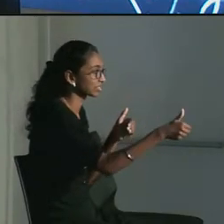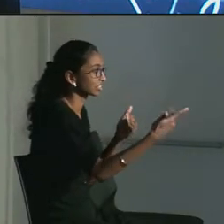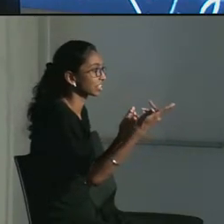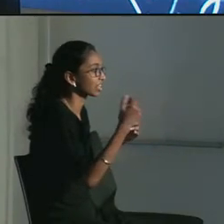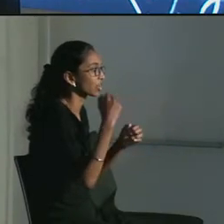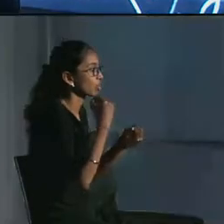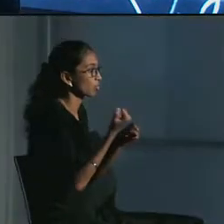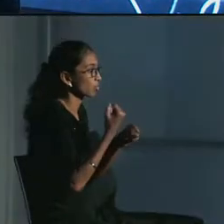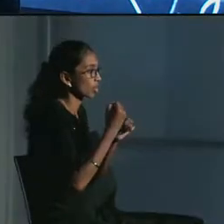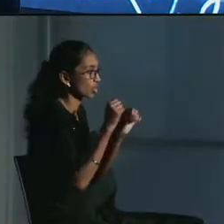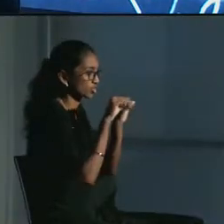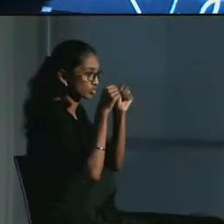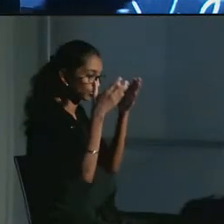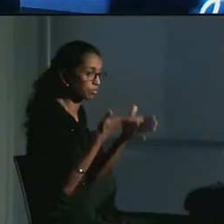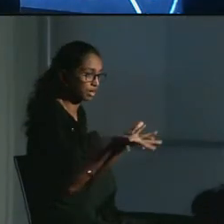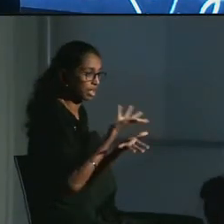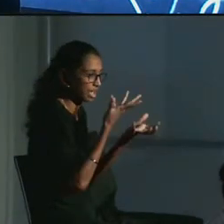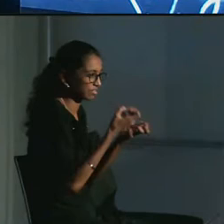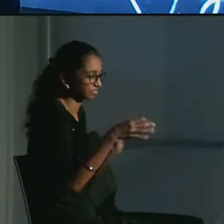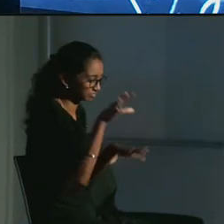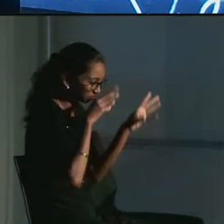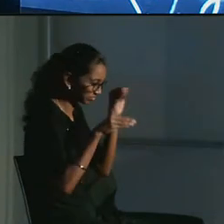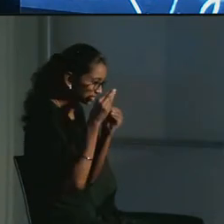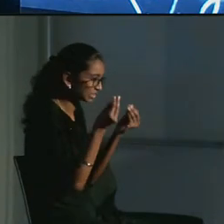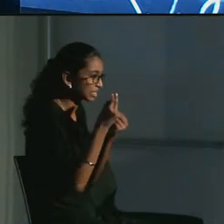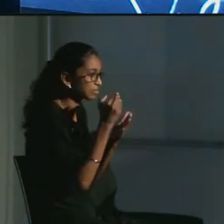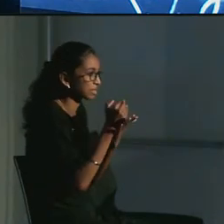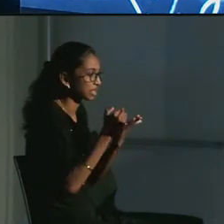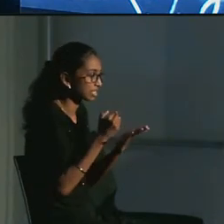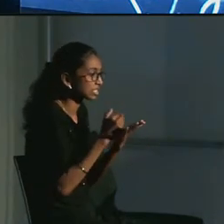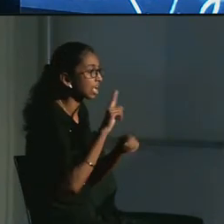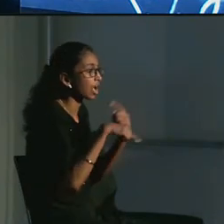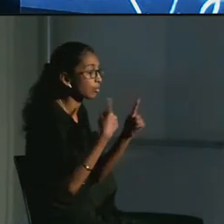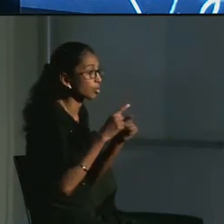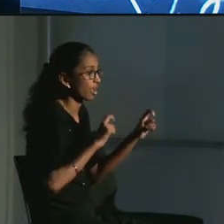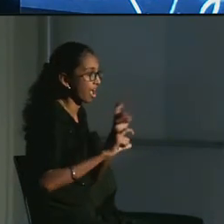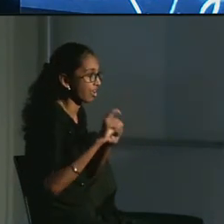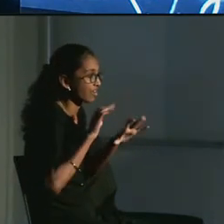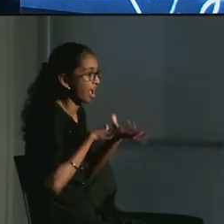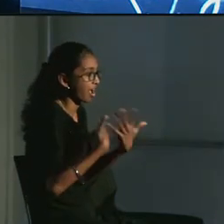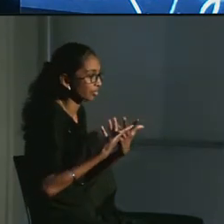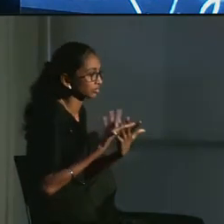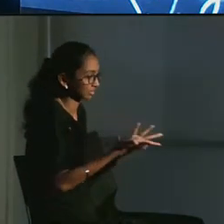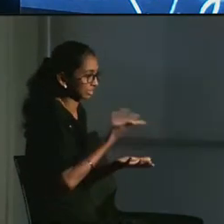all of us had inherited some lesson or the other on how to be careful. All of us